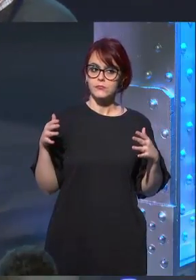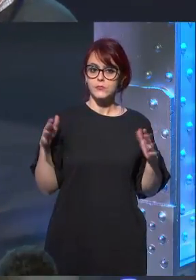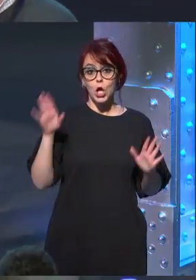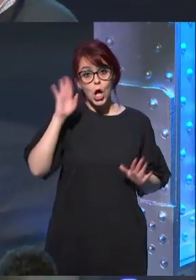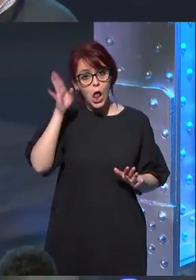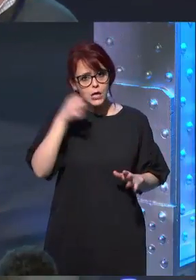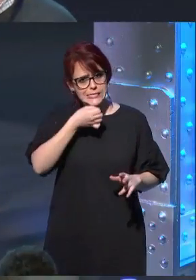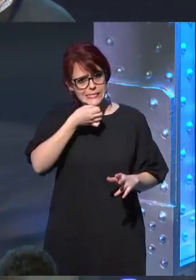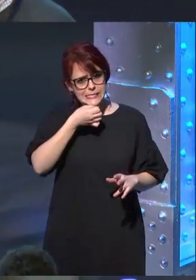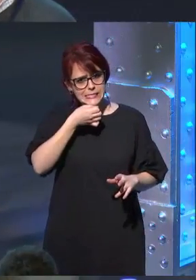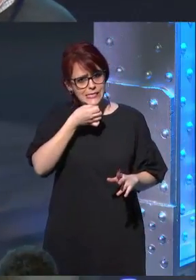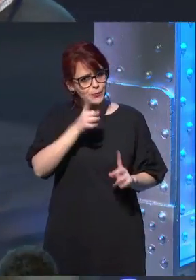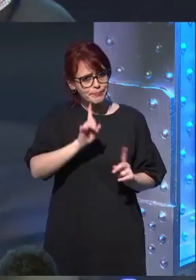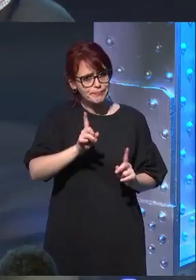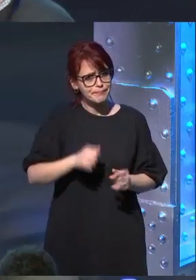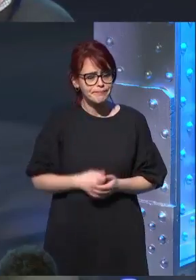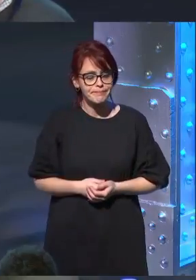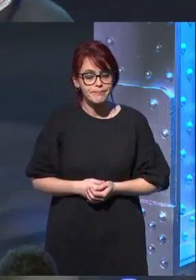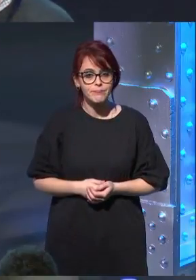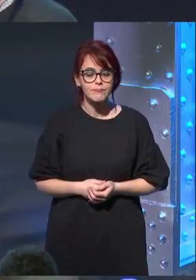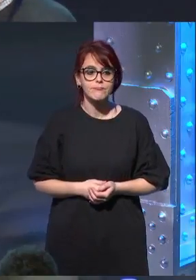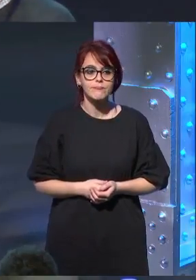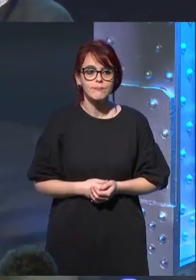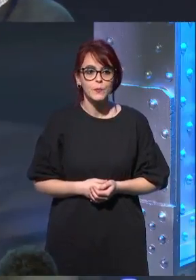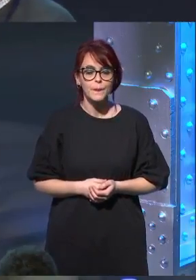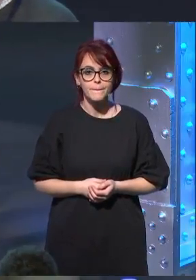Does it work? No, it doesn't.